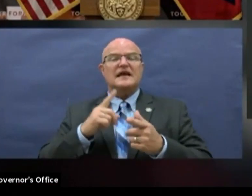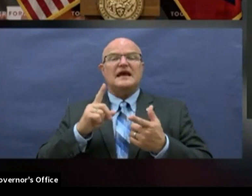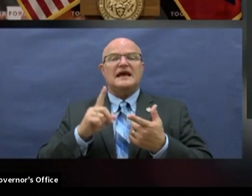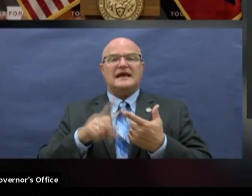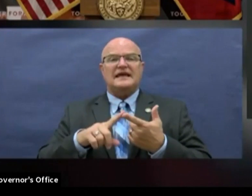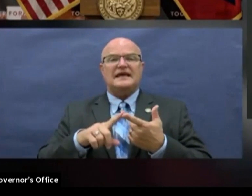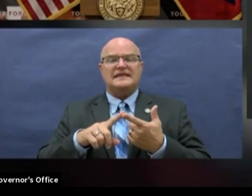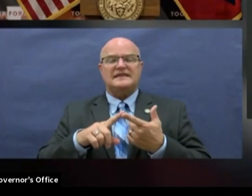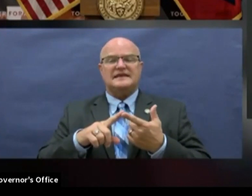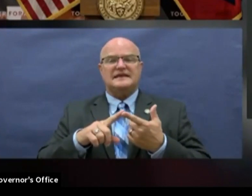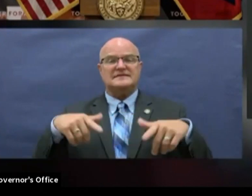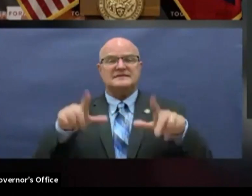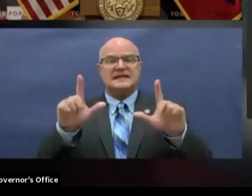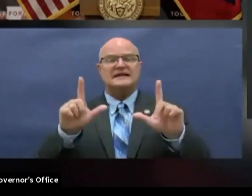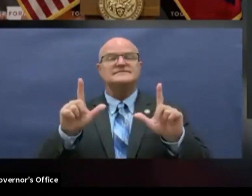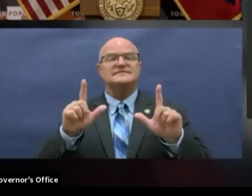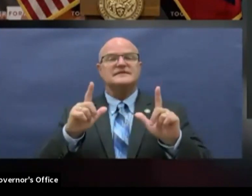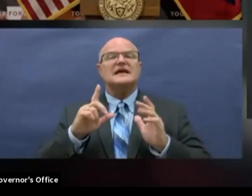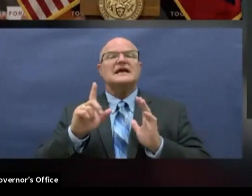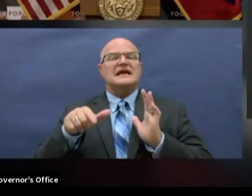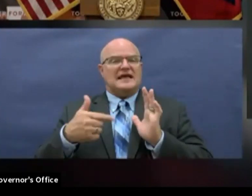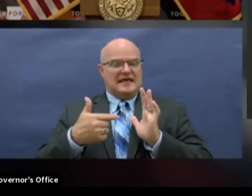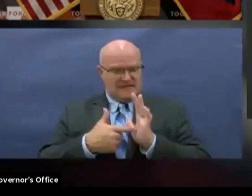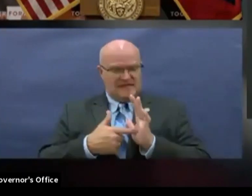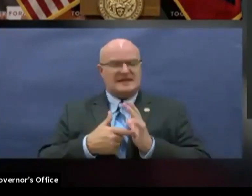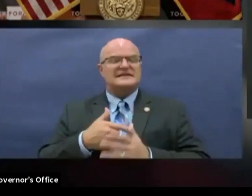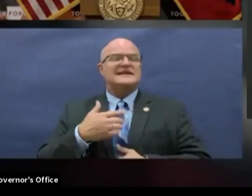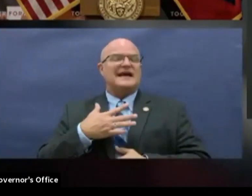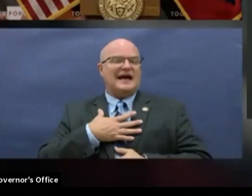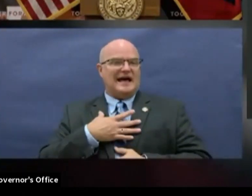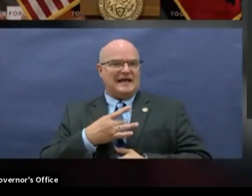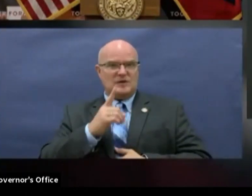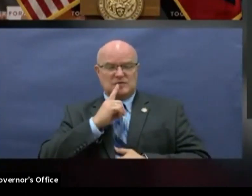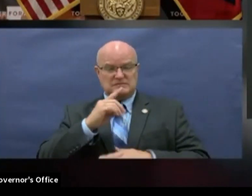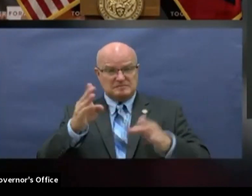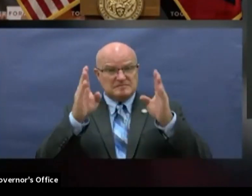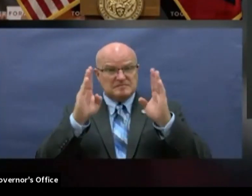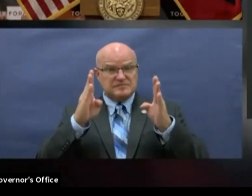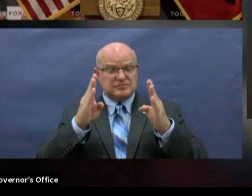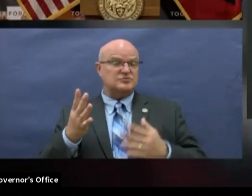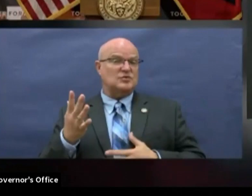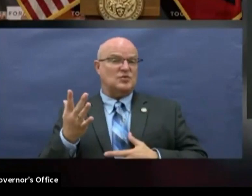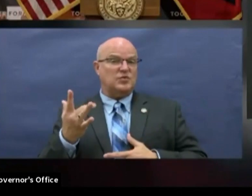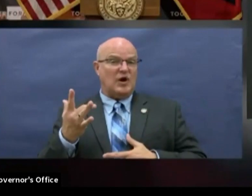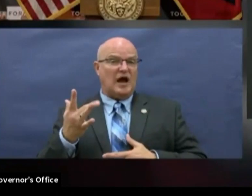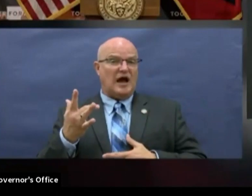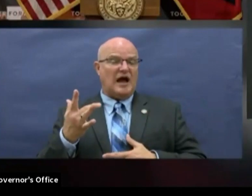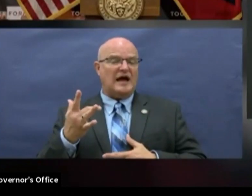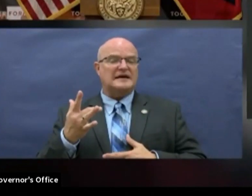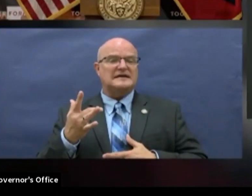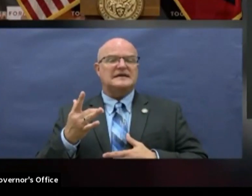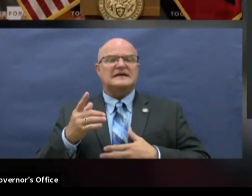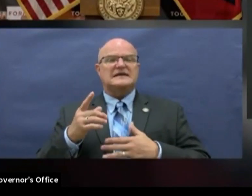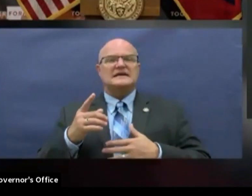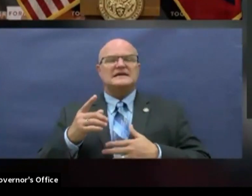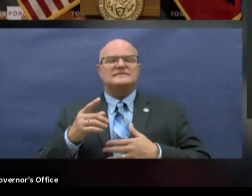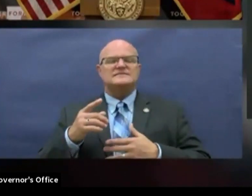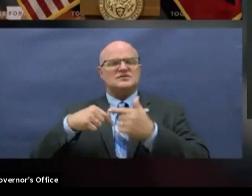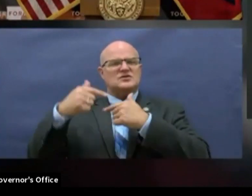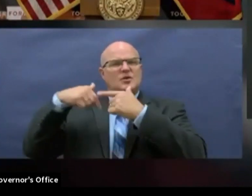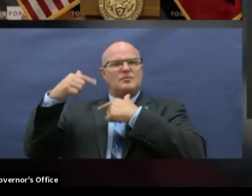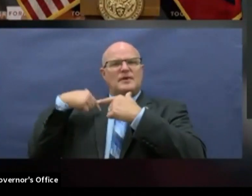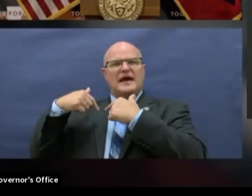you go on to the next one that I think I like to pay attention to because it puts it in week. If you go back